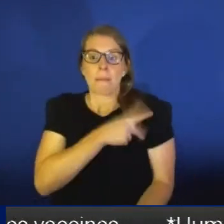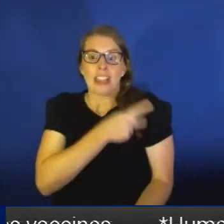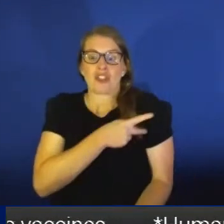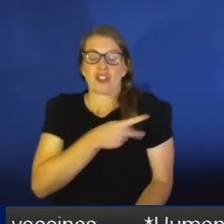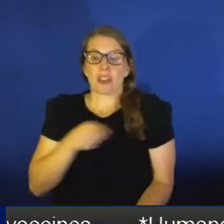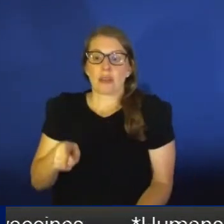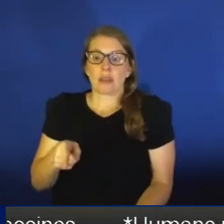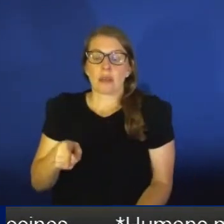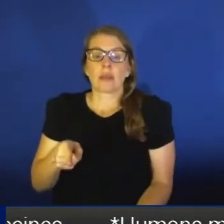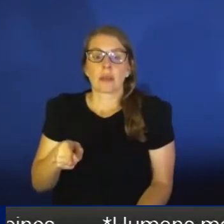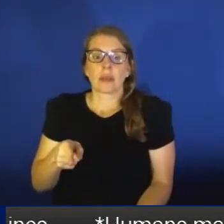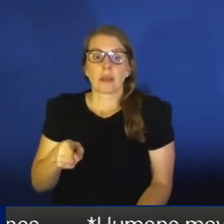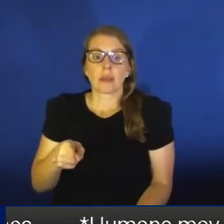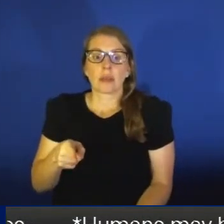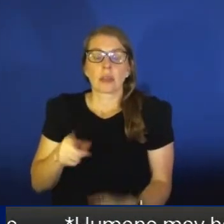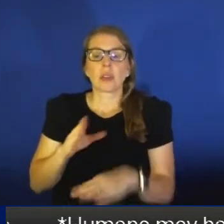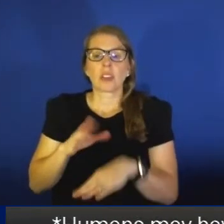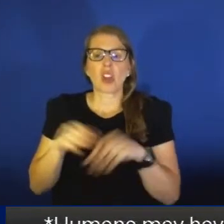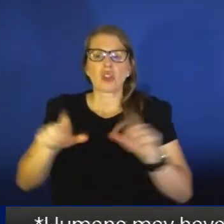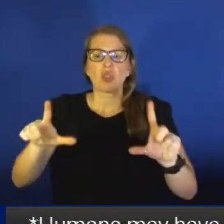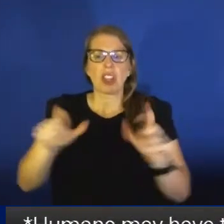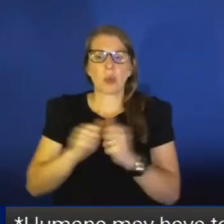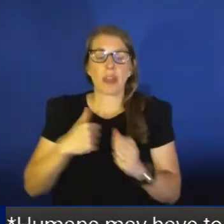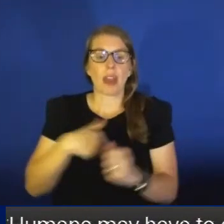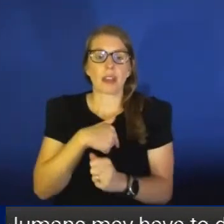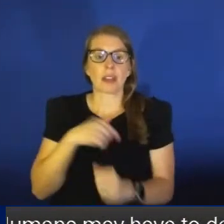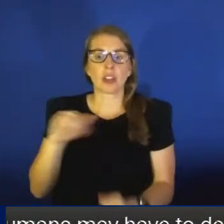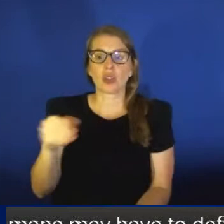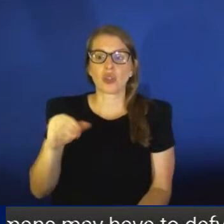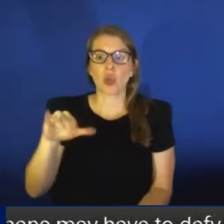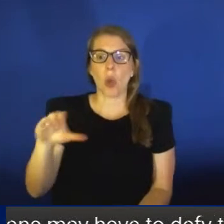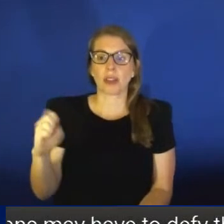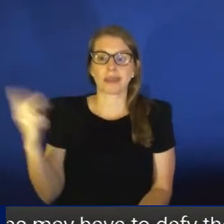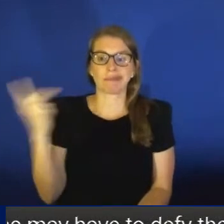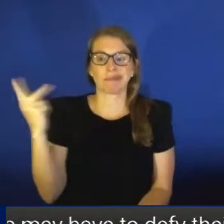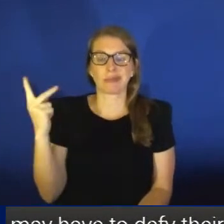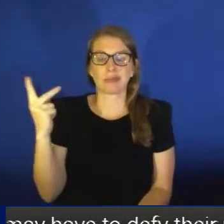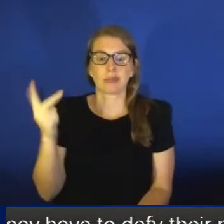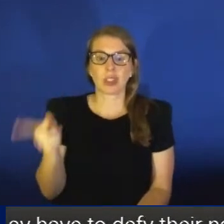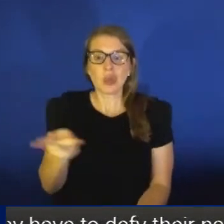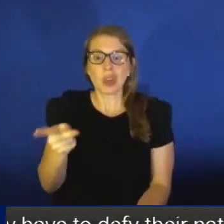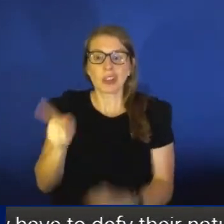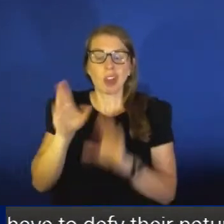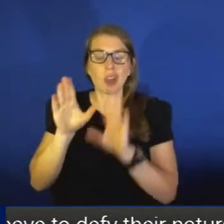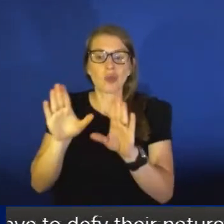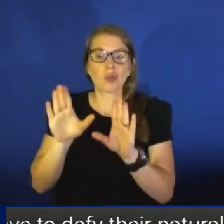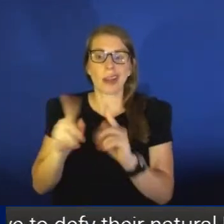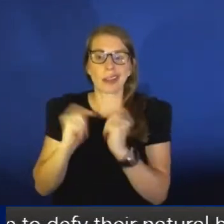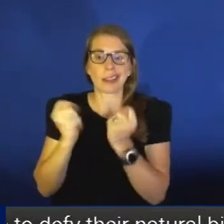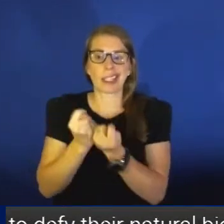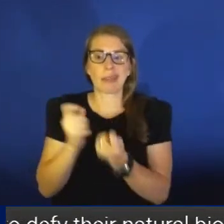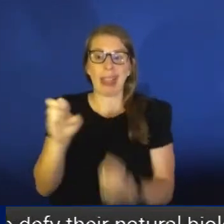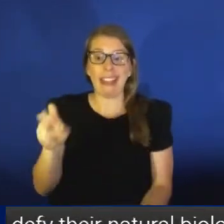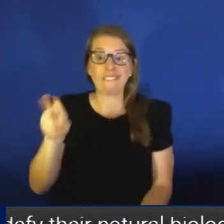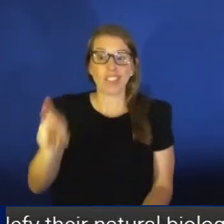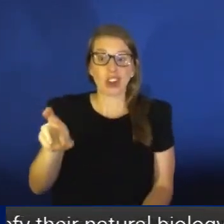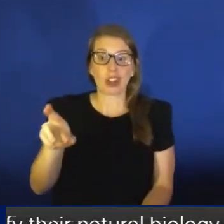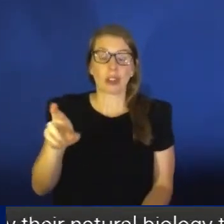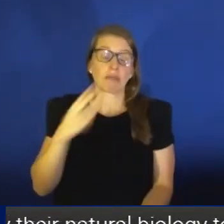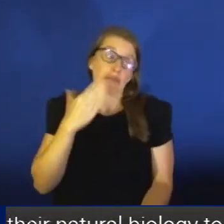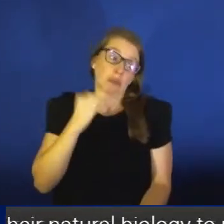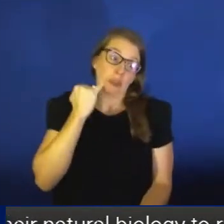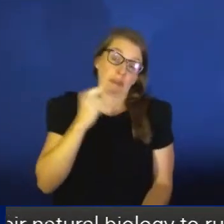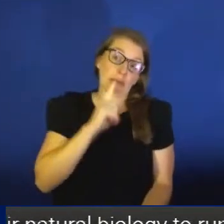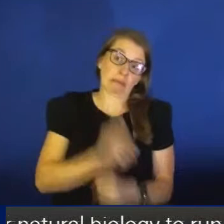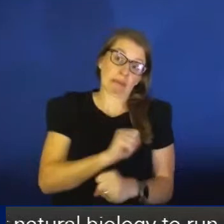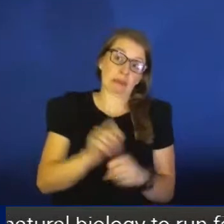on the screen with us wrote a note to Joyce and I and said, you guys are the greatest team ever. And I don't know if we really are, but the point is she recognized this